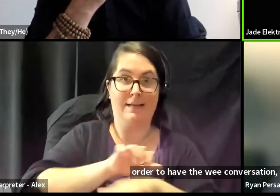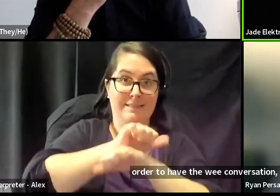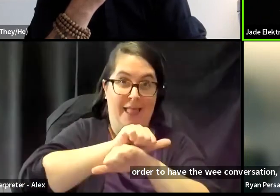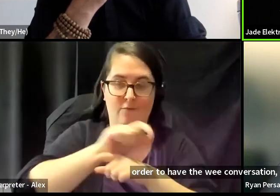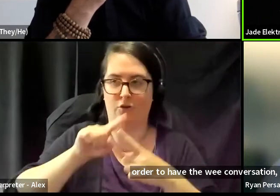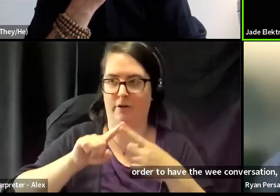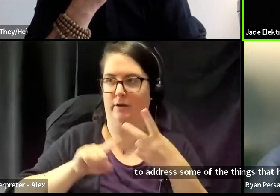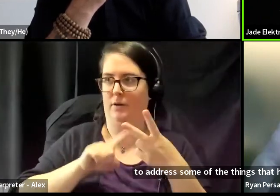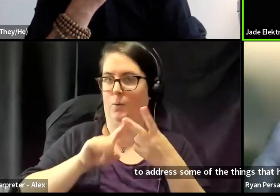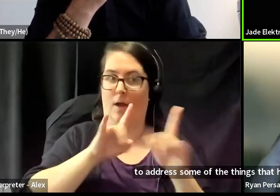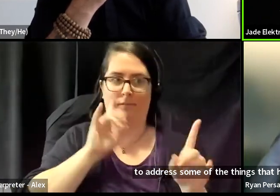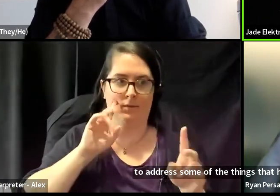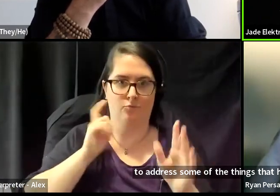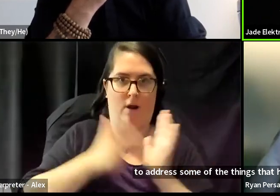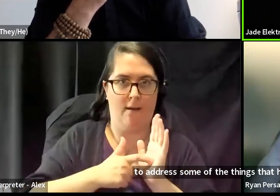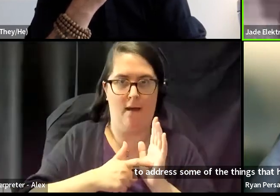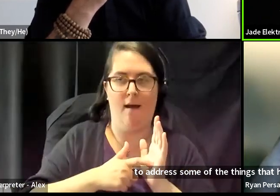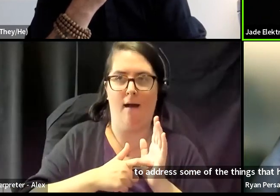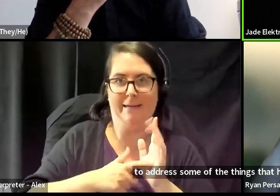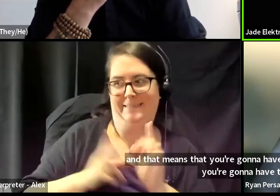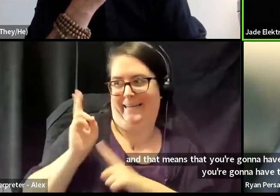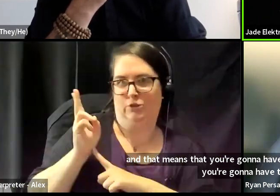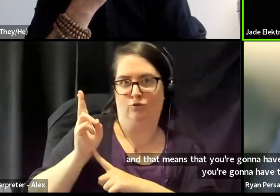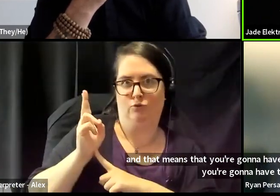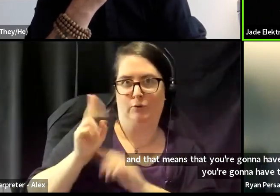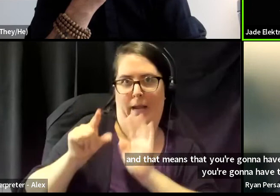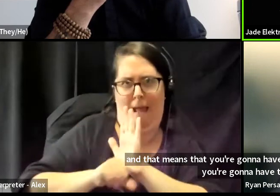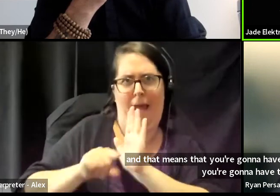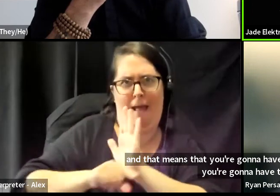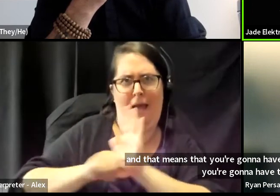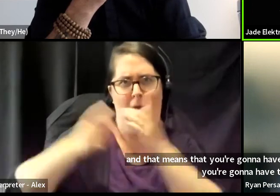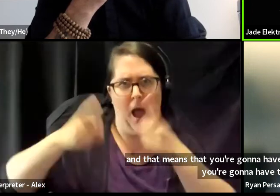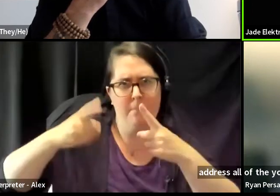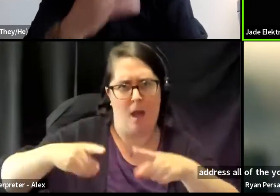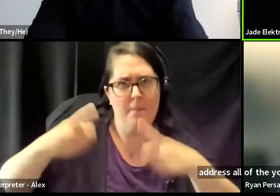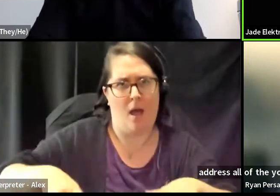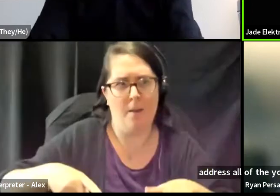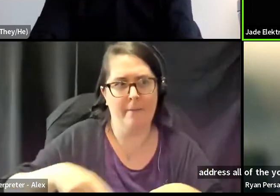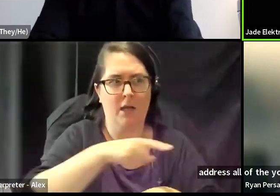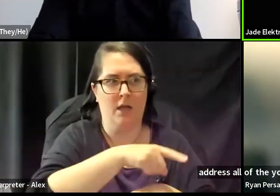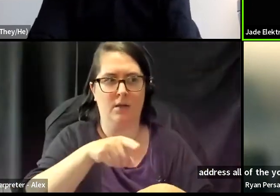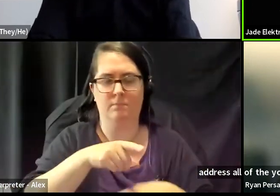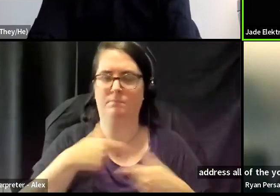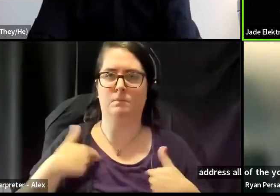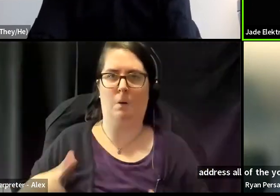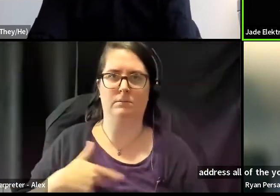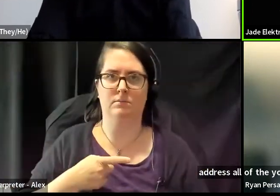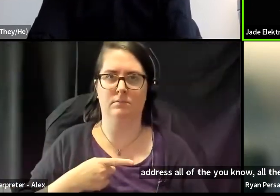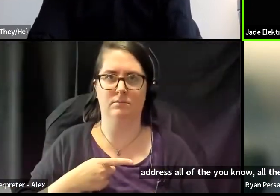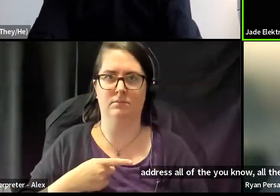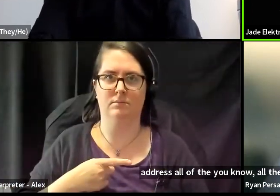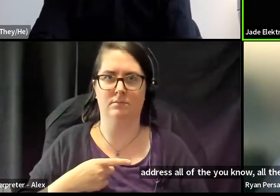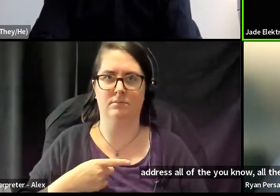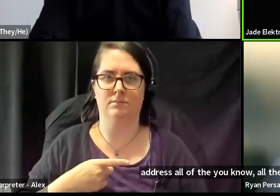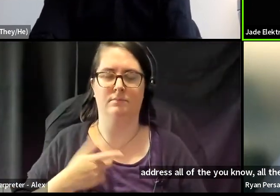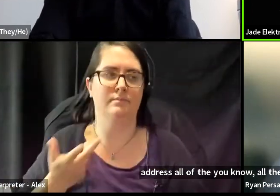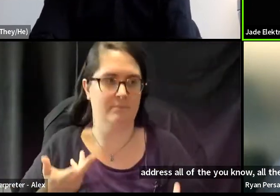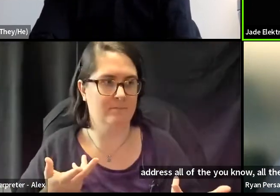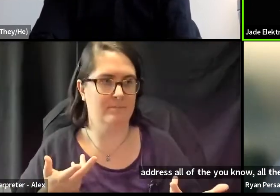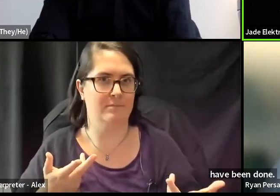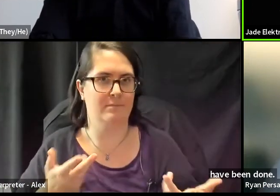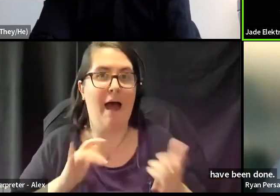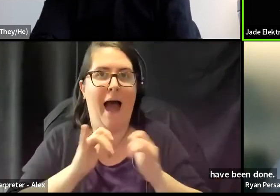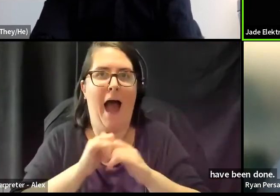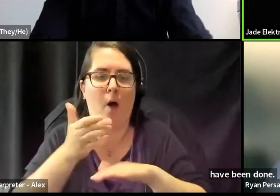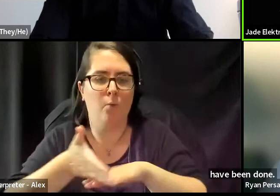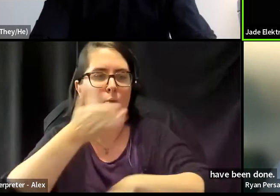have to address all of the, you know, all the bad things that have been done. We can't fix them until we talk about